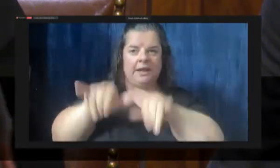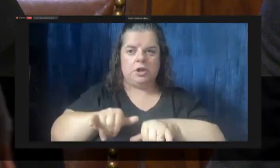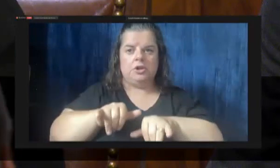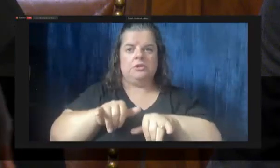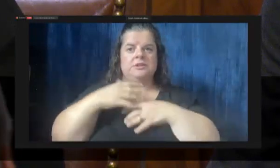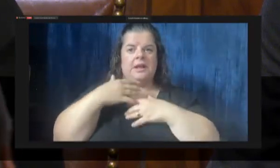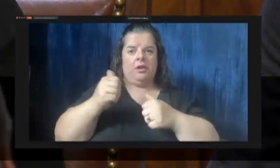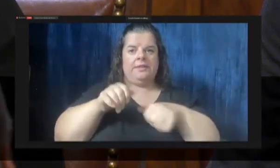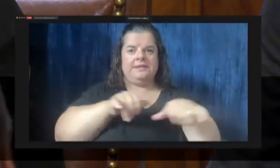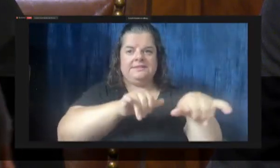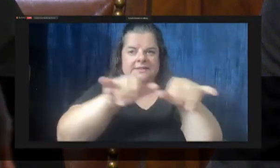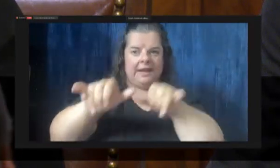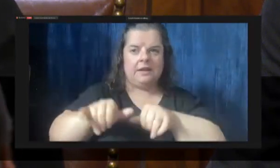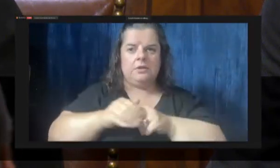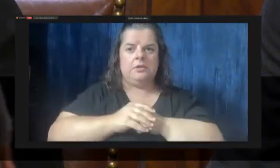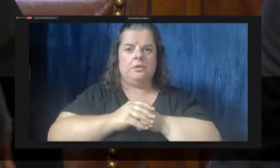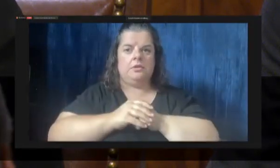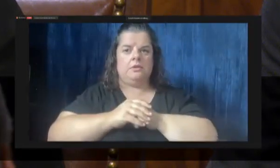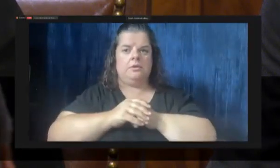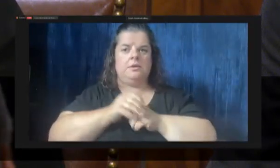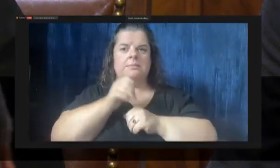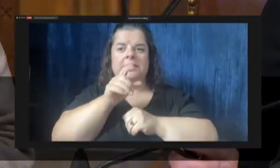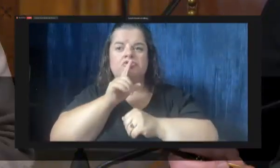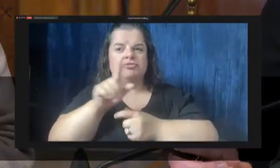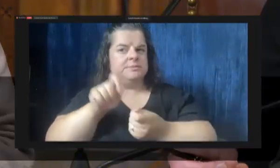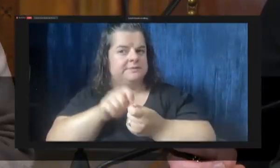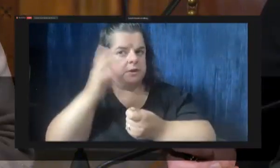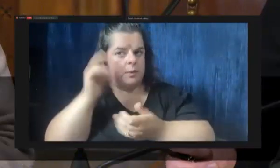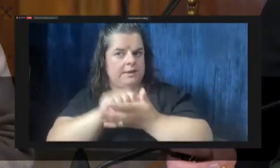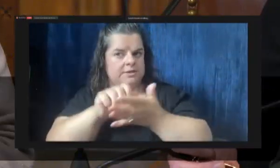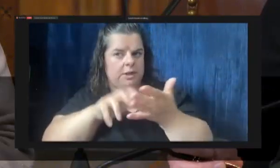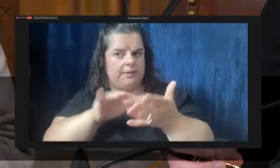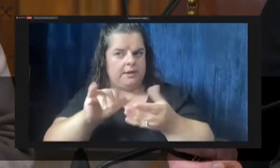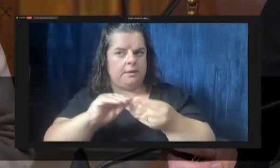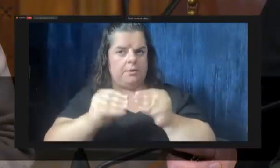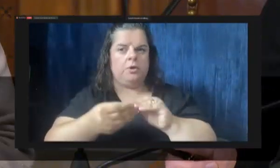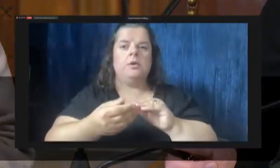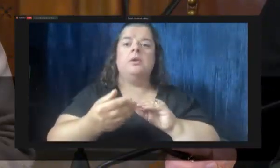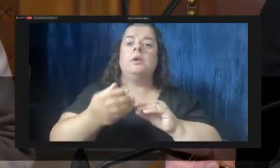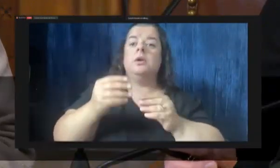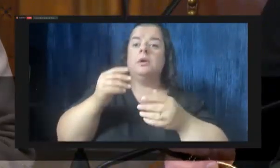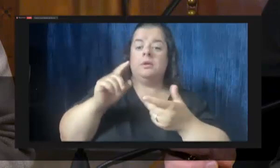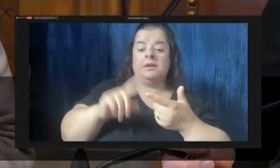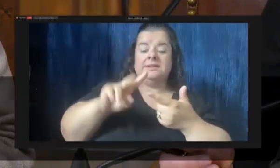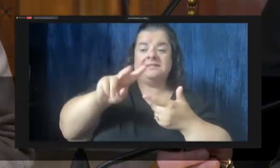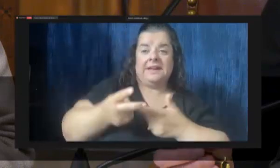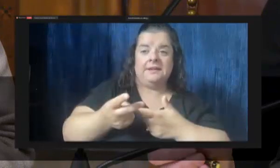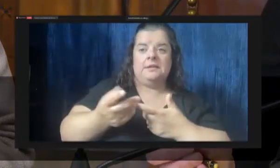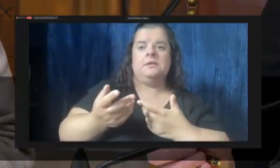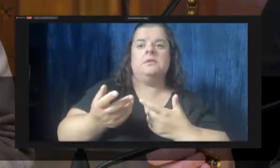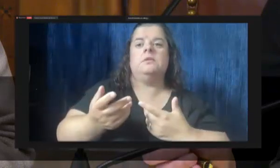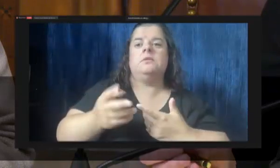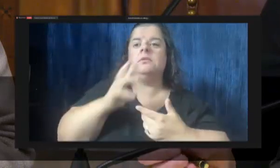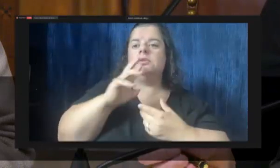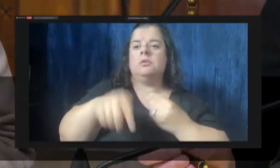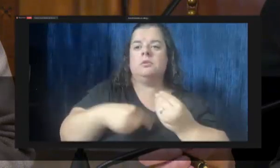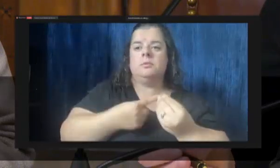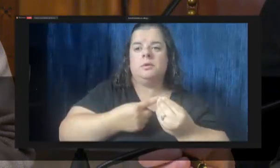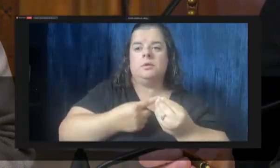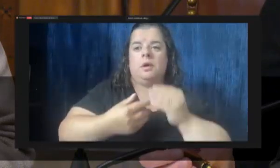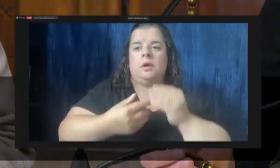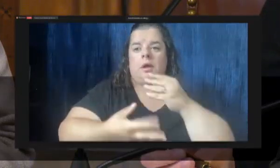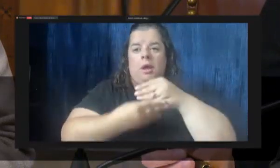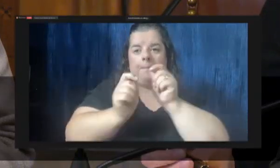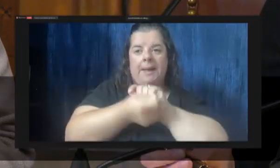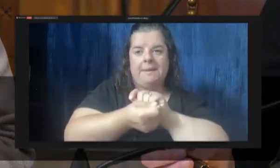standard, but I'm not aware. I also noticed in the second section that it talks of the amendment is